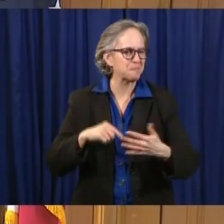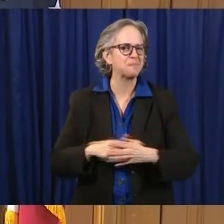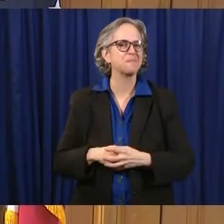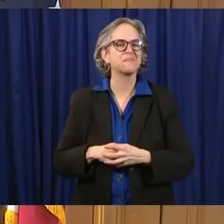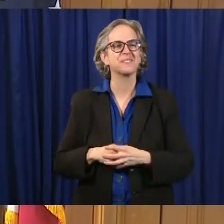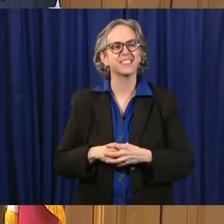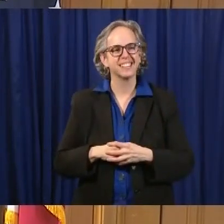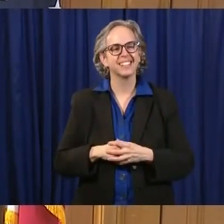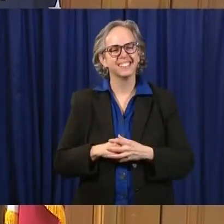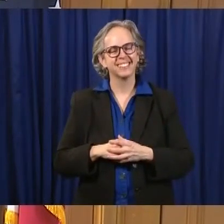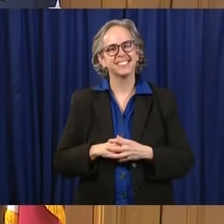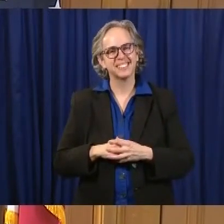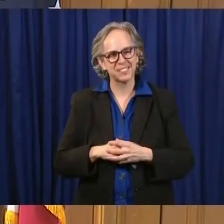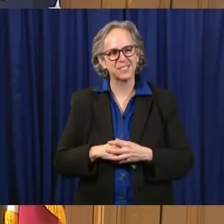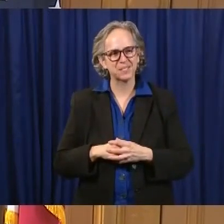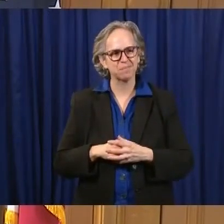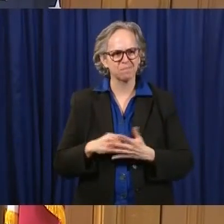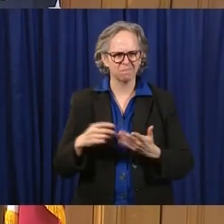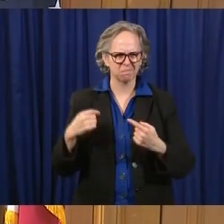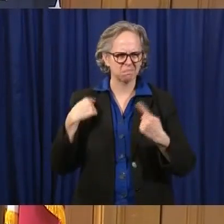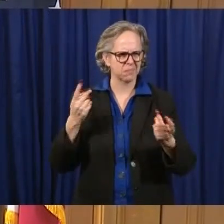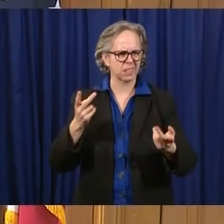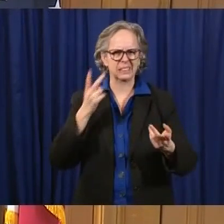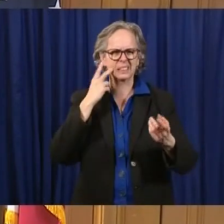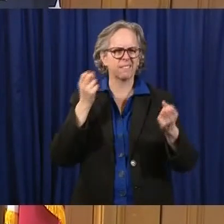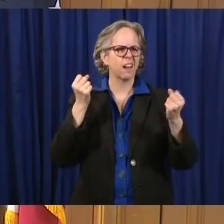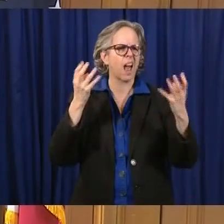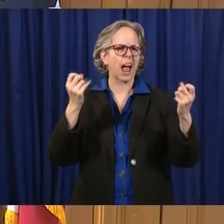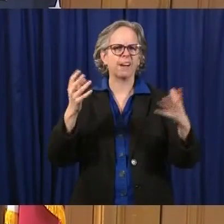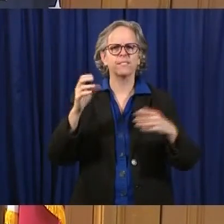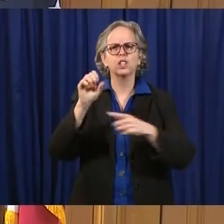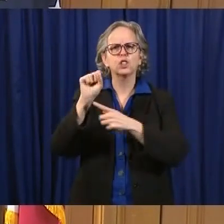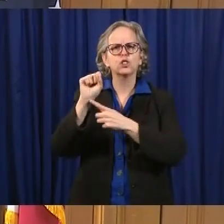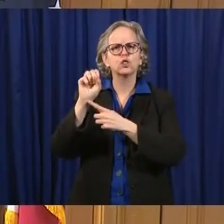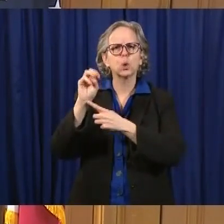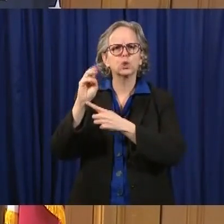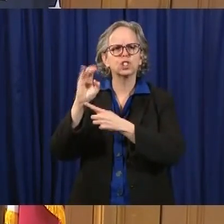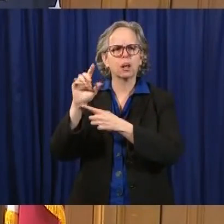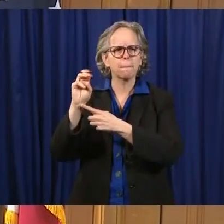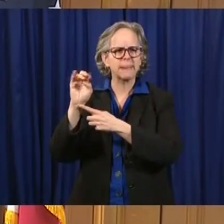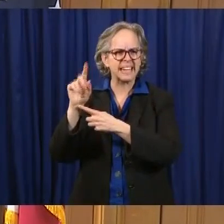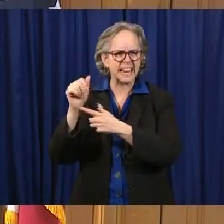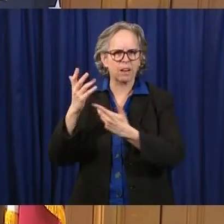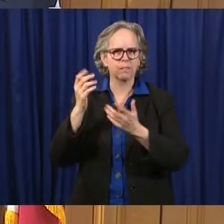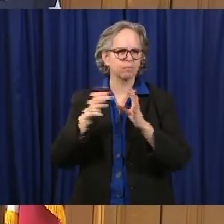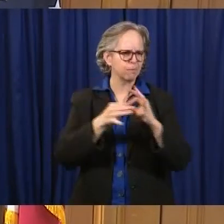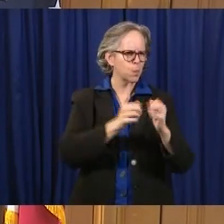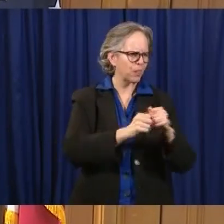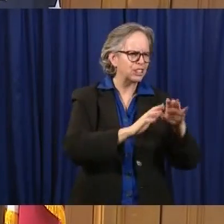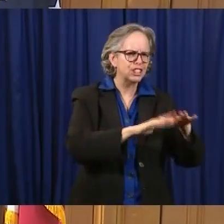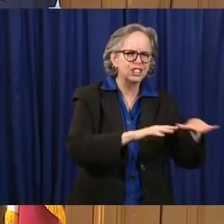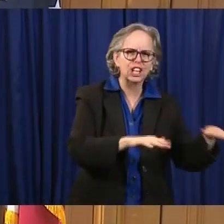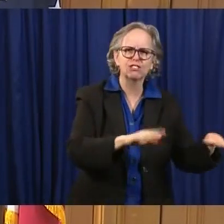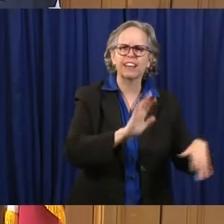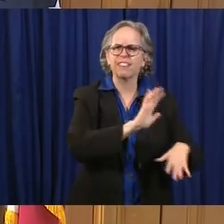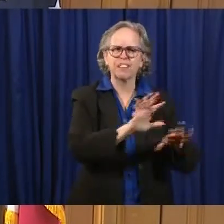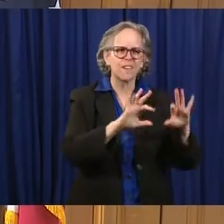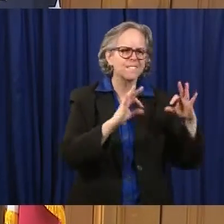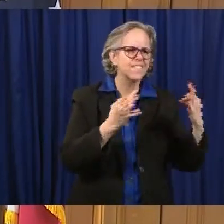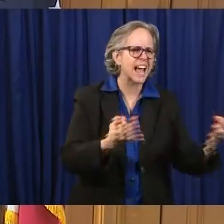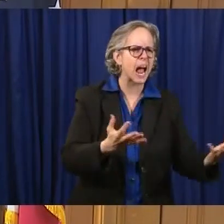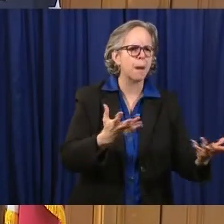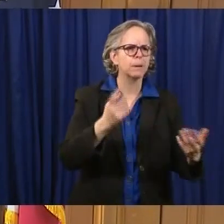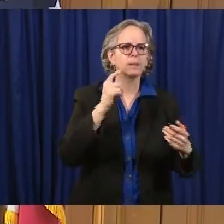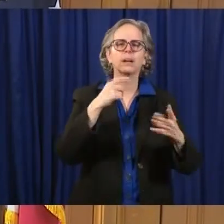a lot in the social media that children, families are displaying rainbows as a sign